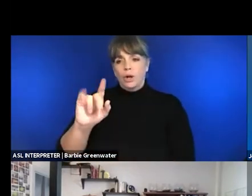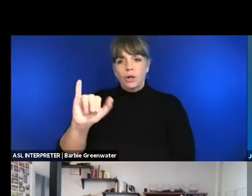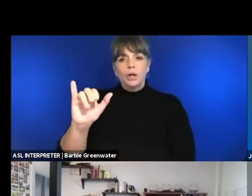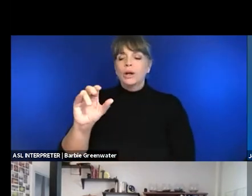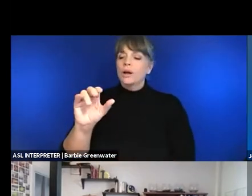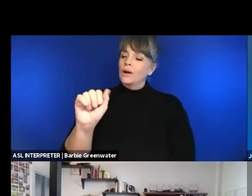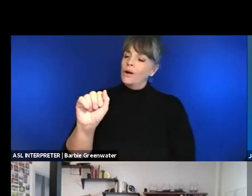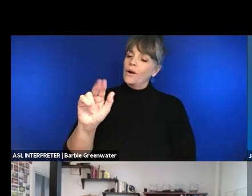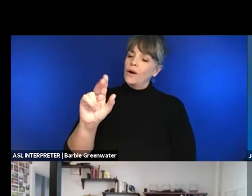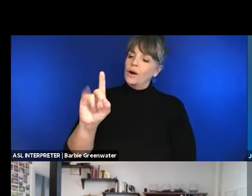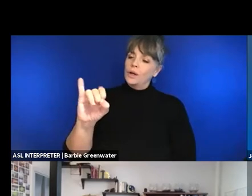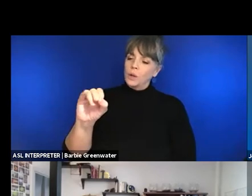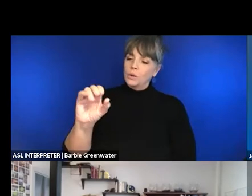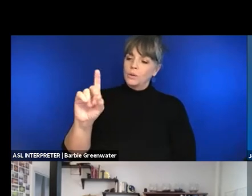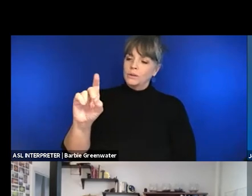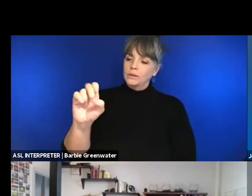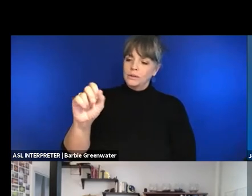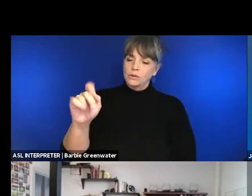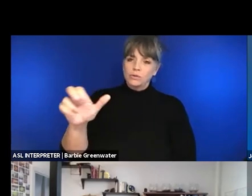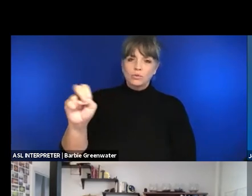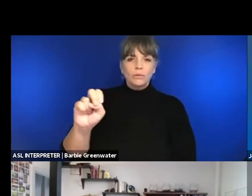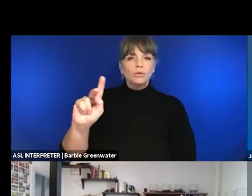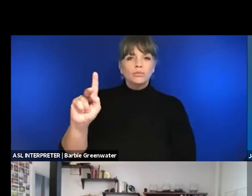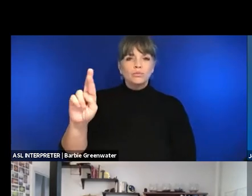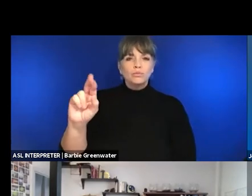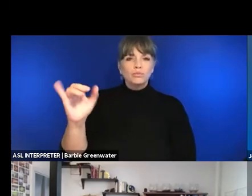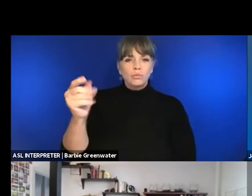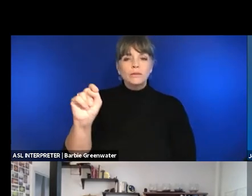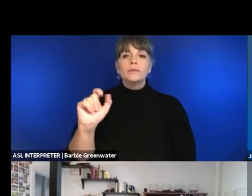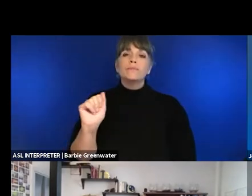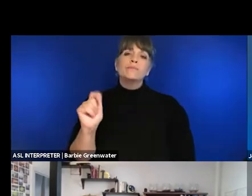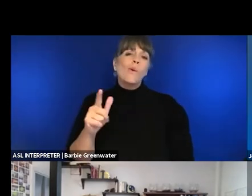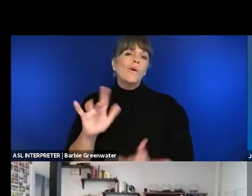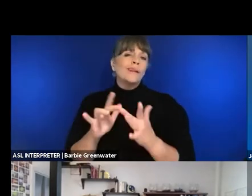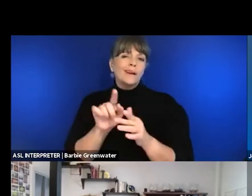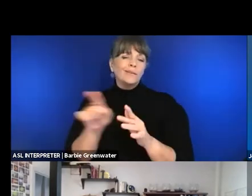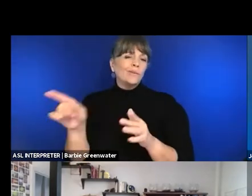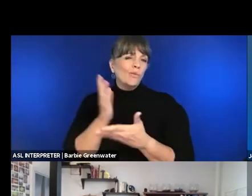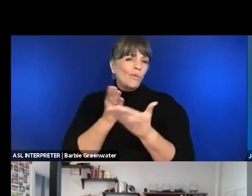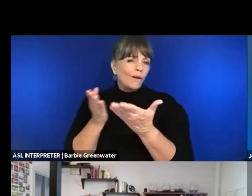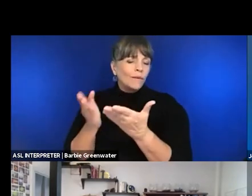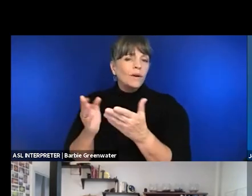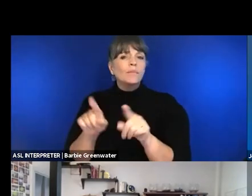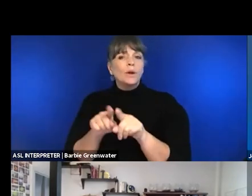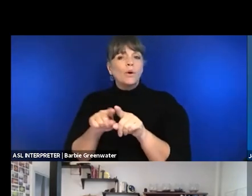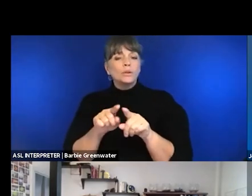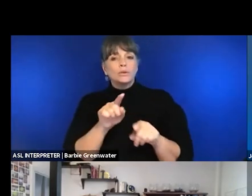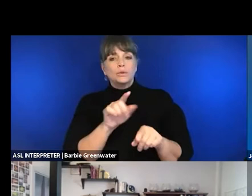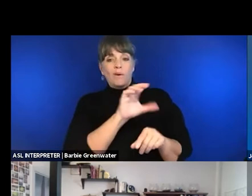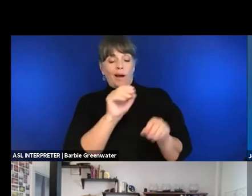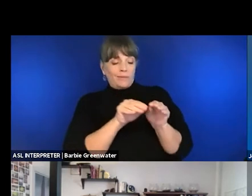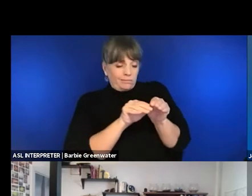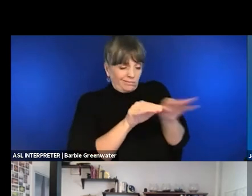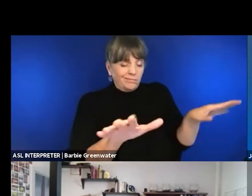would go. All the networks offer a schedule online, and then distributors like Xfinity and Comcast, where creating